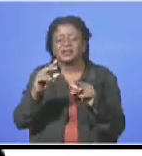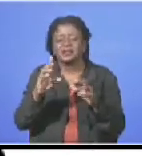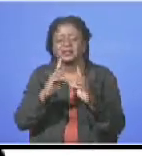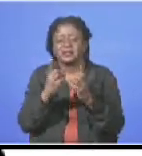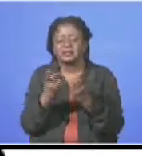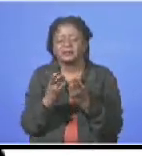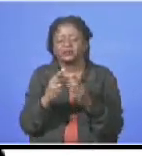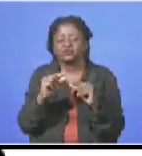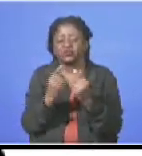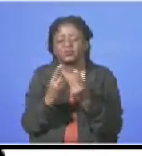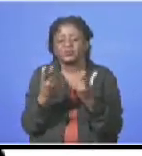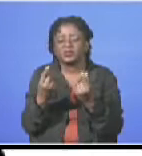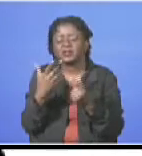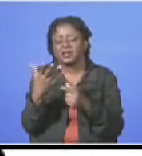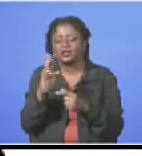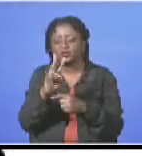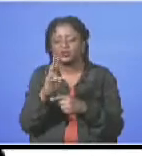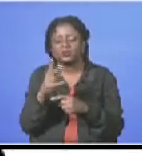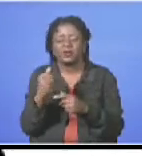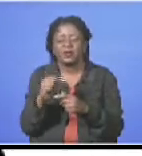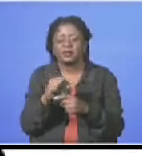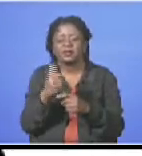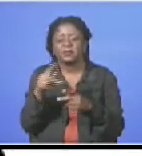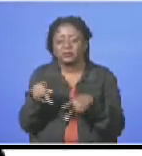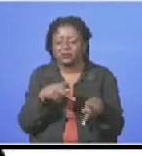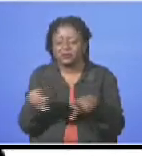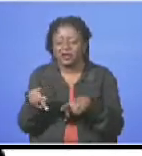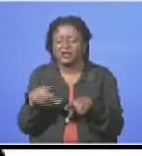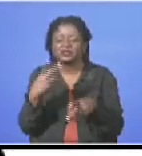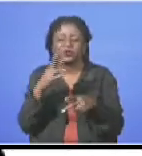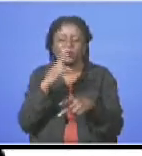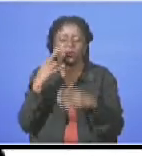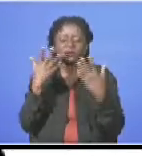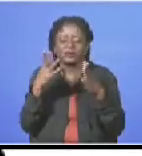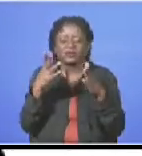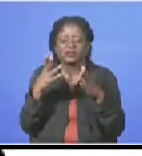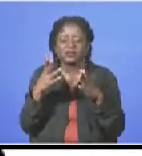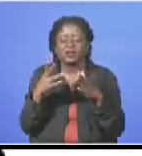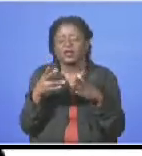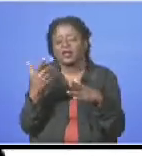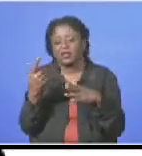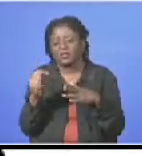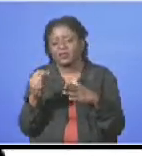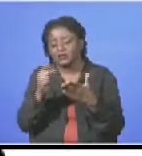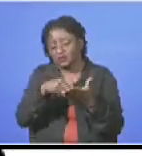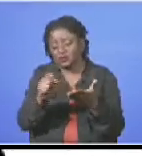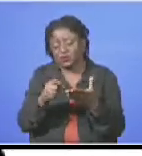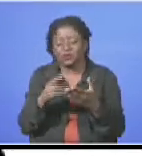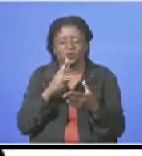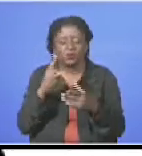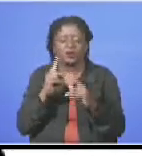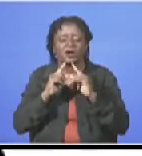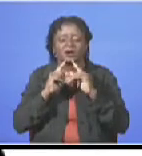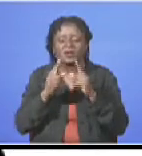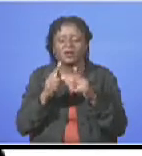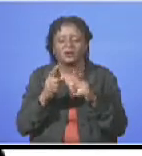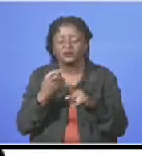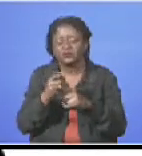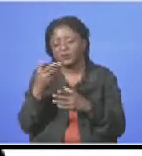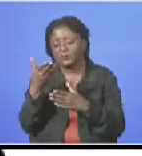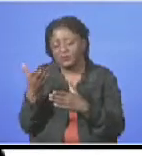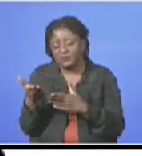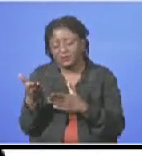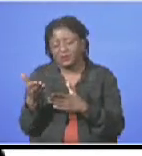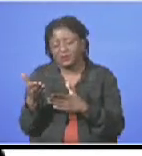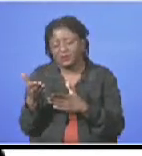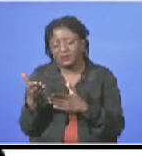associations did there too as well. The parades are completed. The unofficial scores were announced, and from that